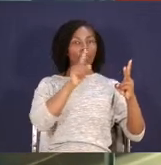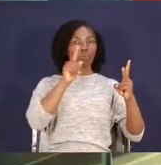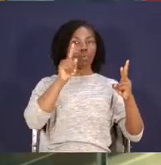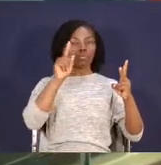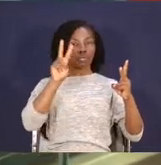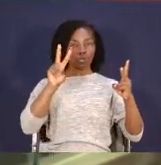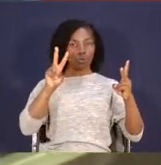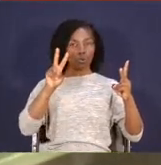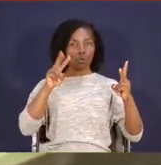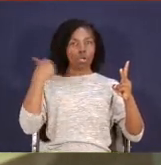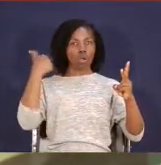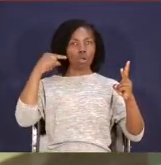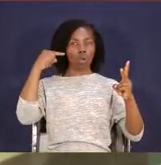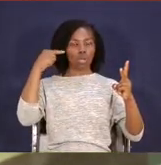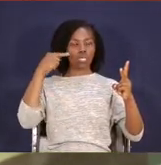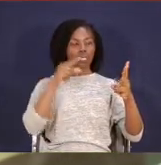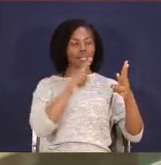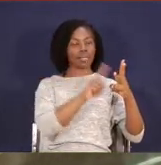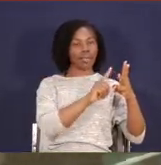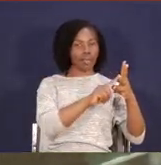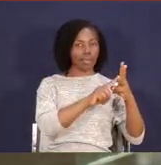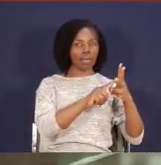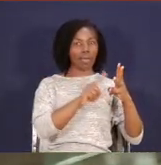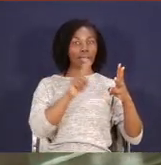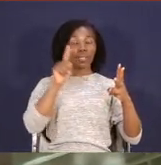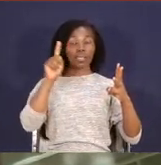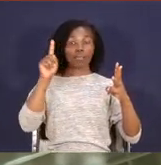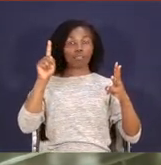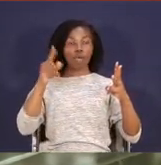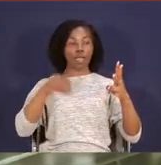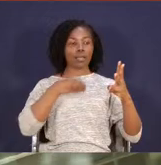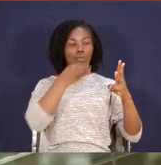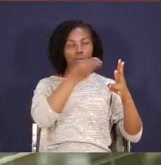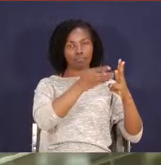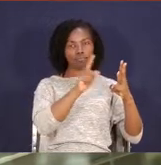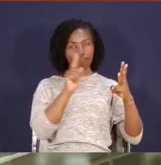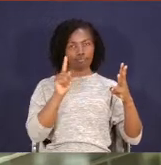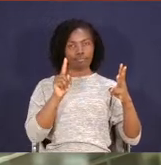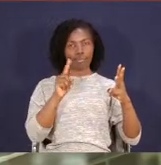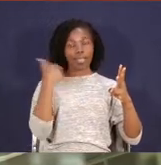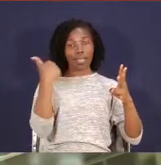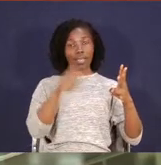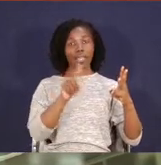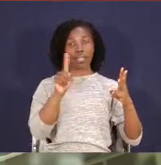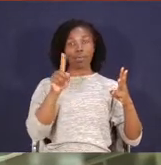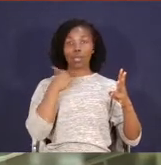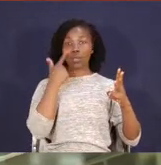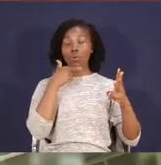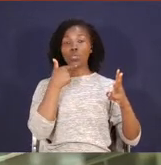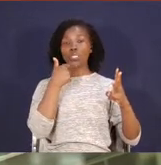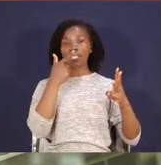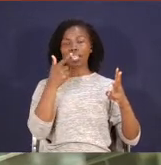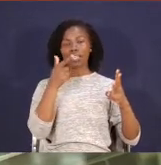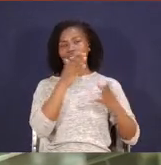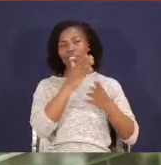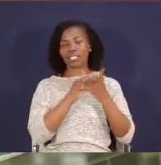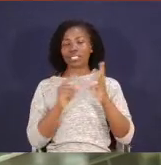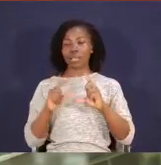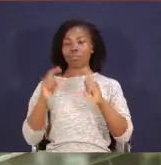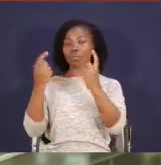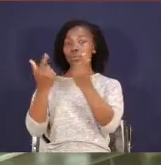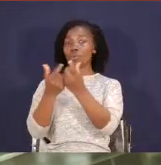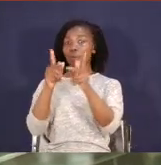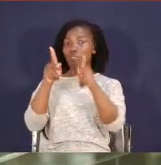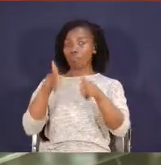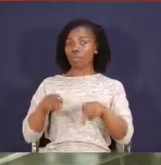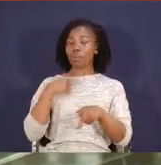gold. Let me quickly say here that everybody is gifted. And anyone who says that there are some categories of people that are not